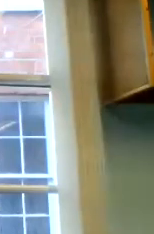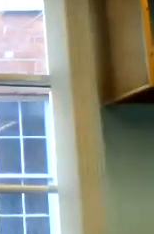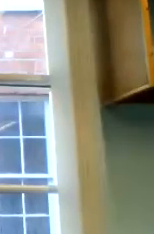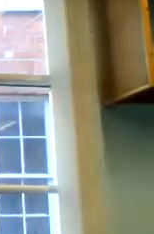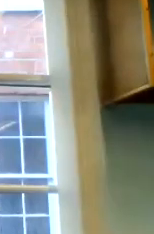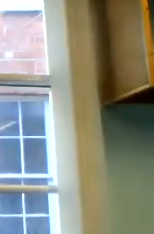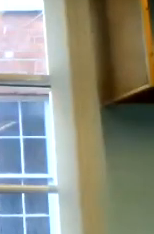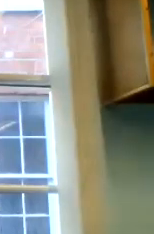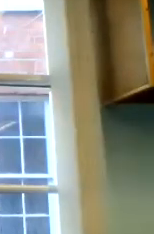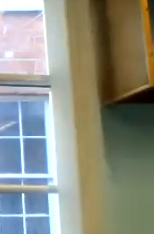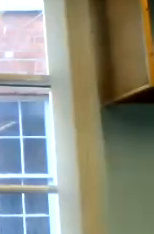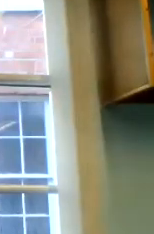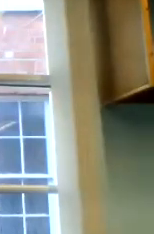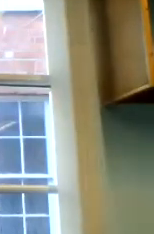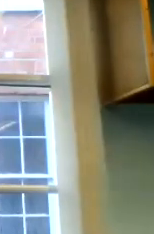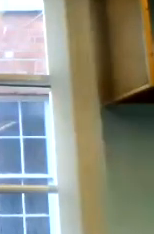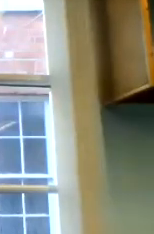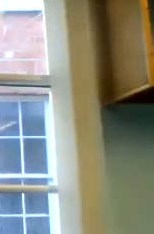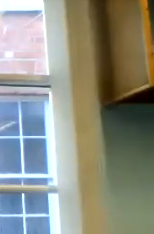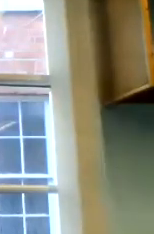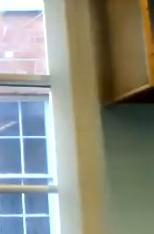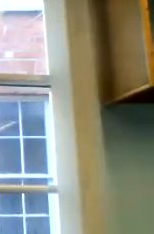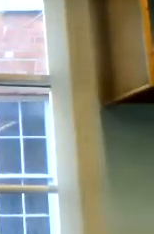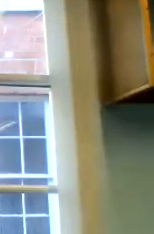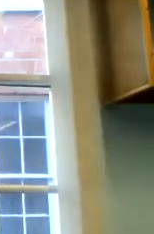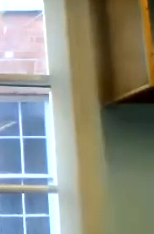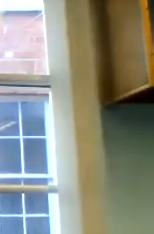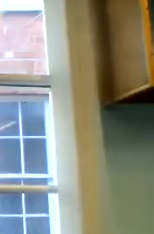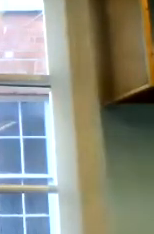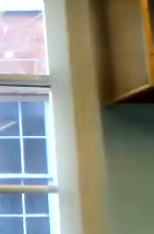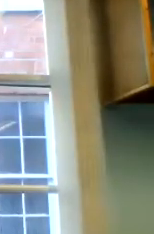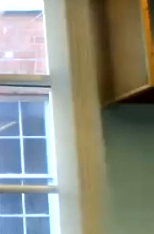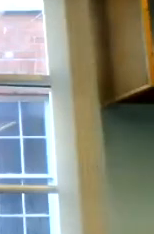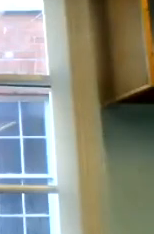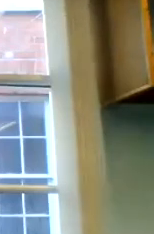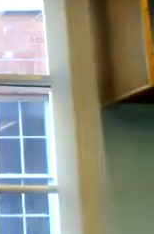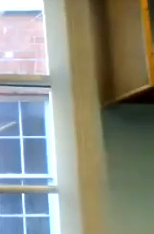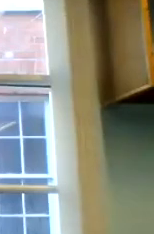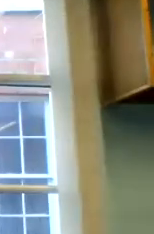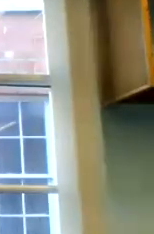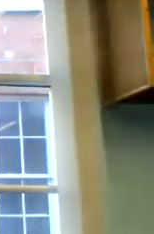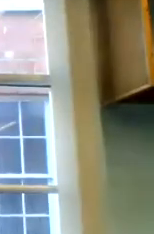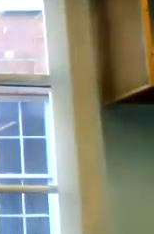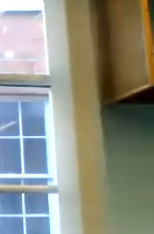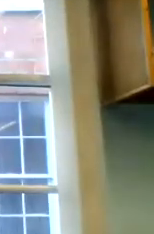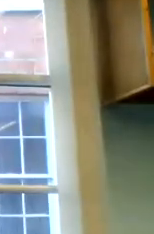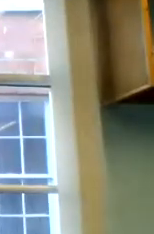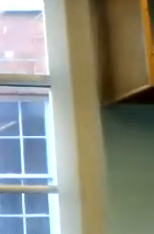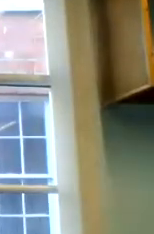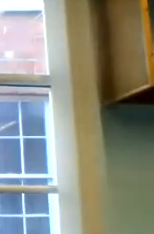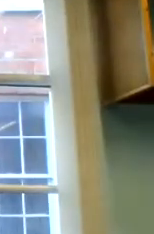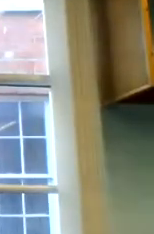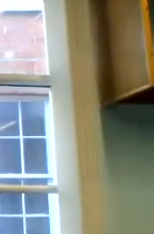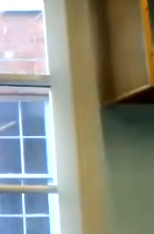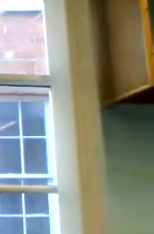there. Thank you. So now I'm just going to refer to a few of the questions that have been in the chat. I think the first couple were